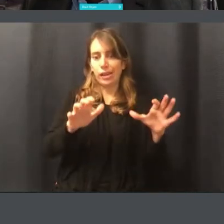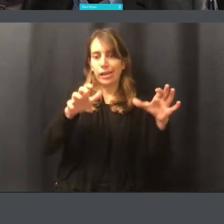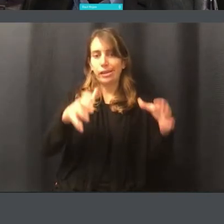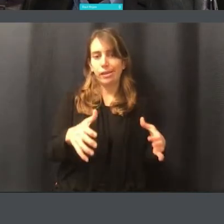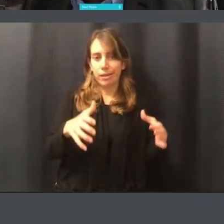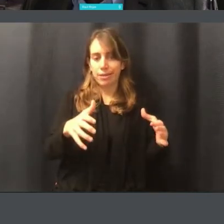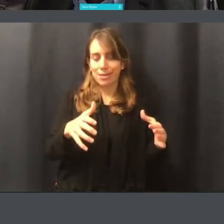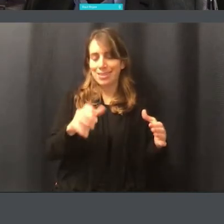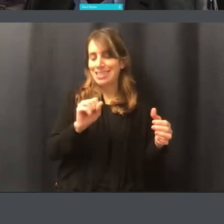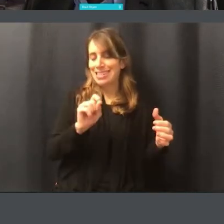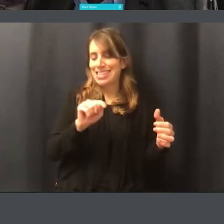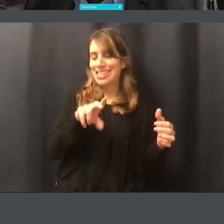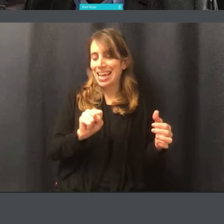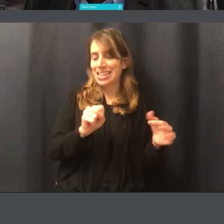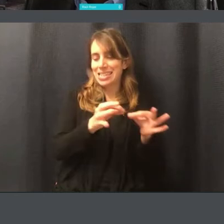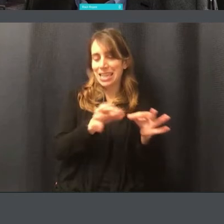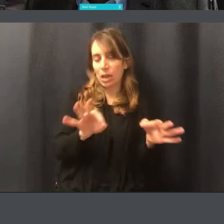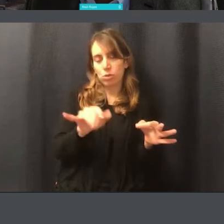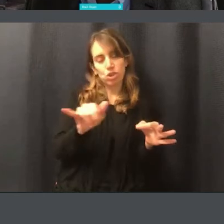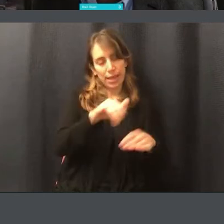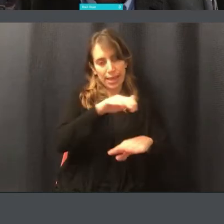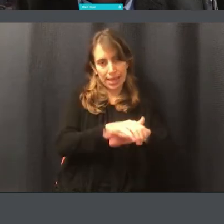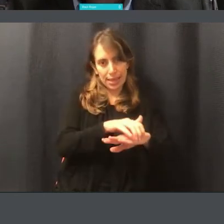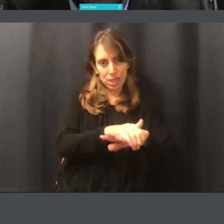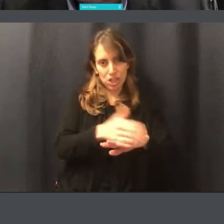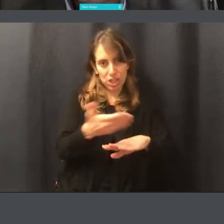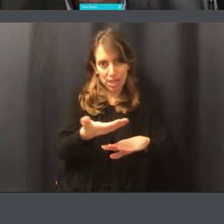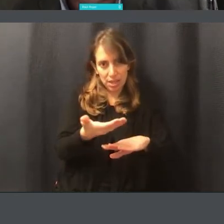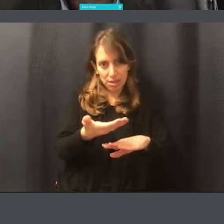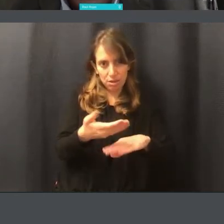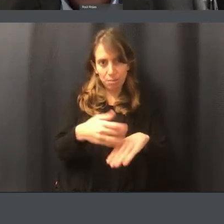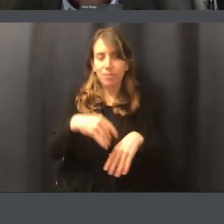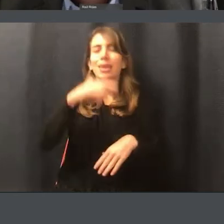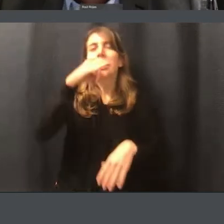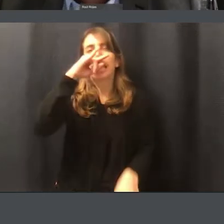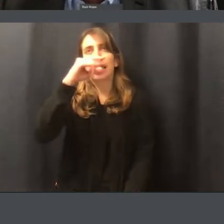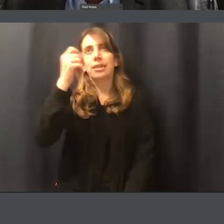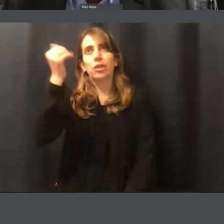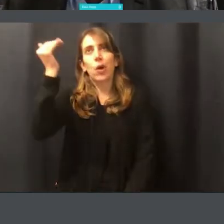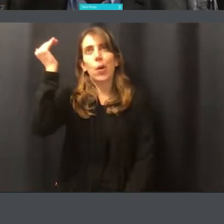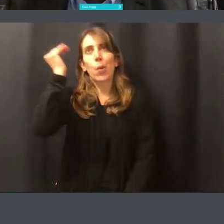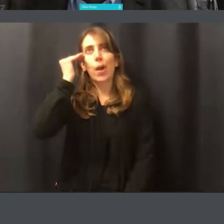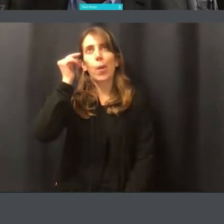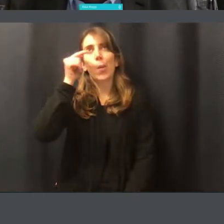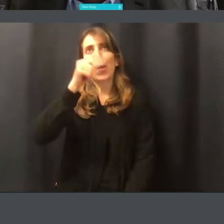considered a minority status language. And kids are very well aware of this. And you'll see